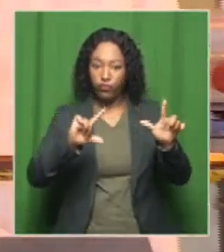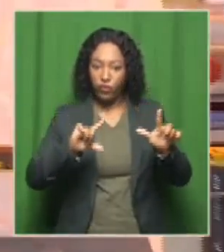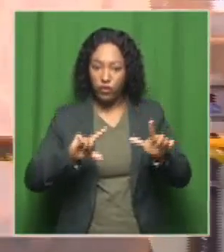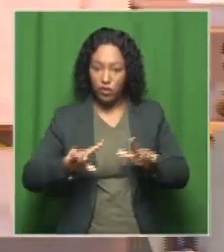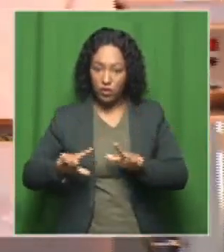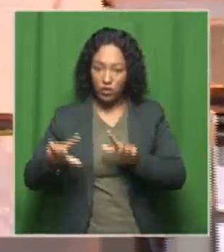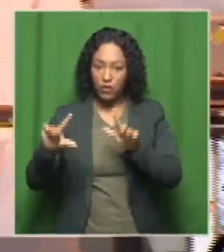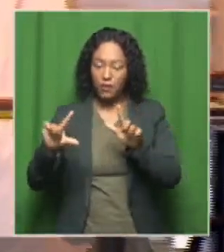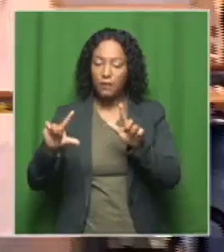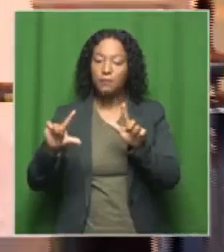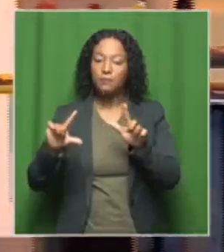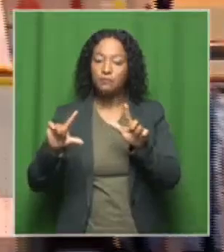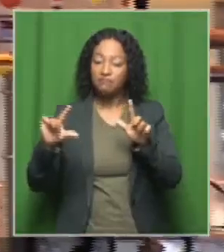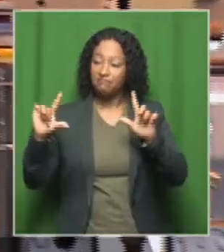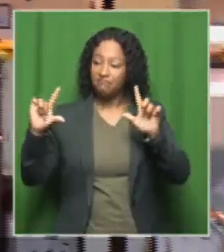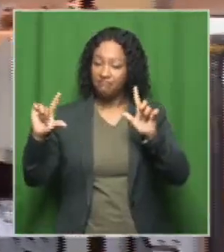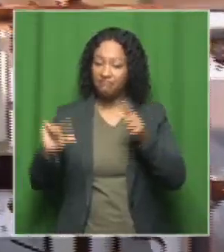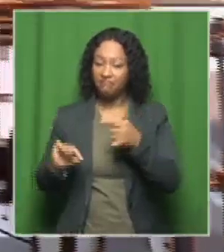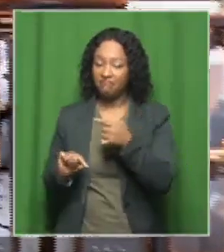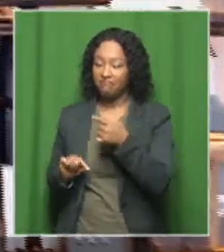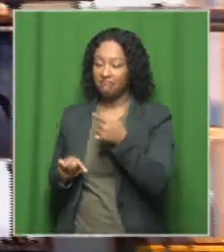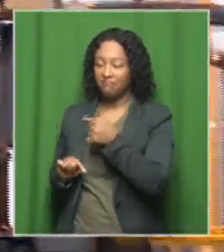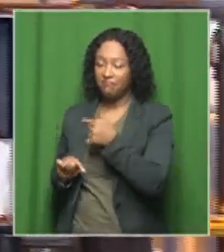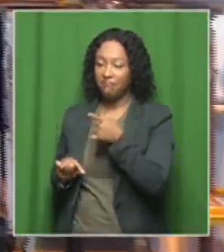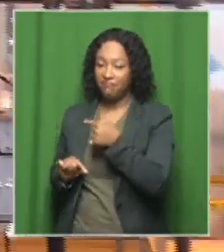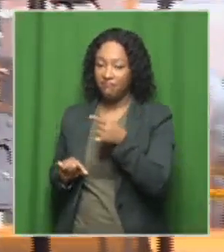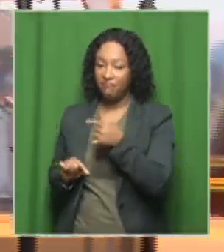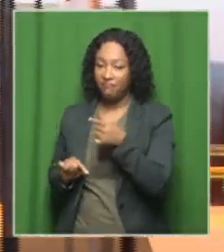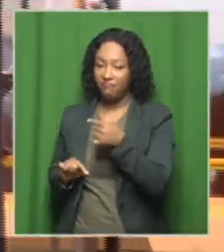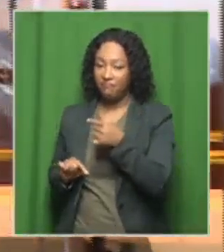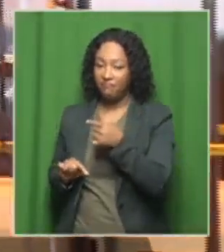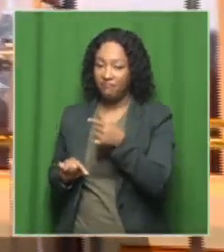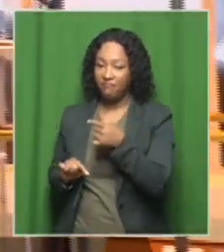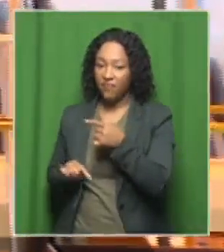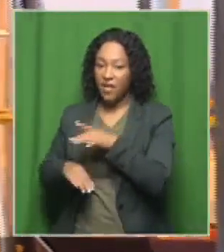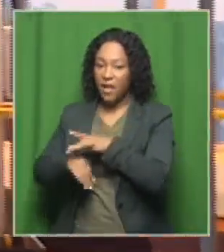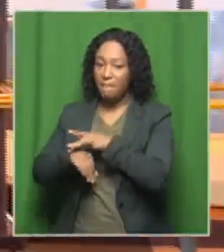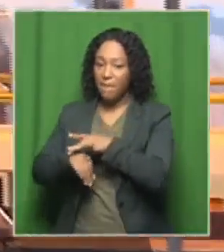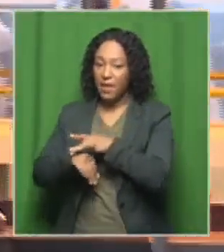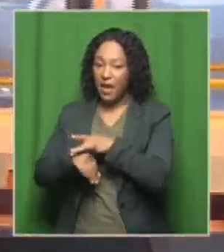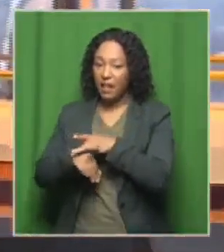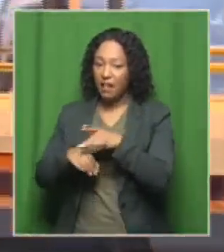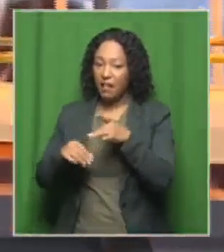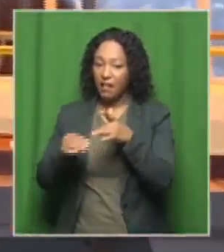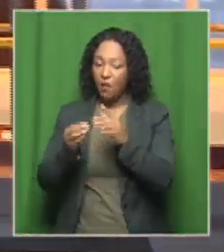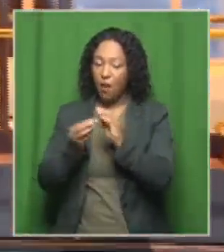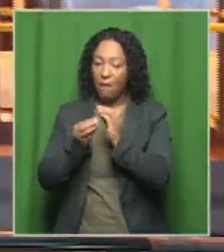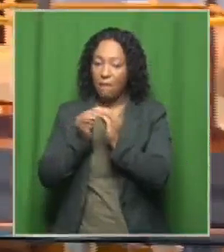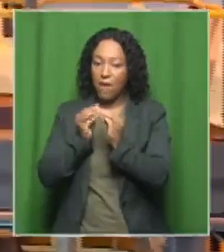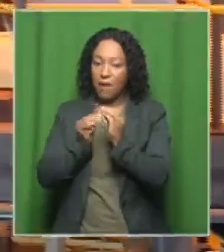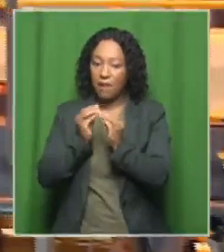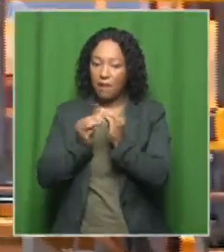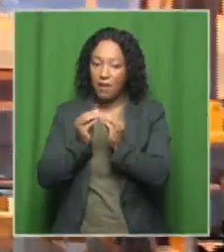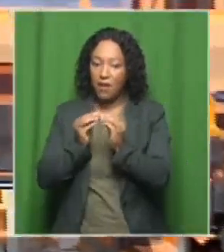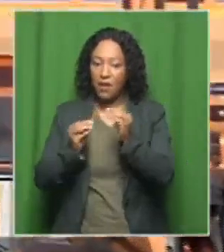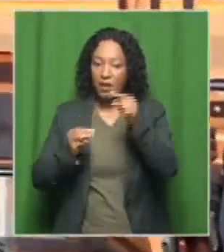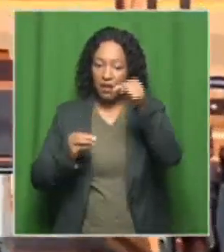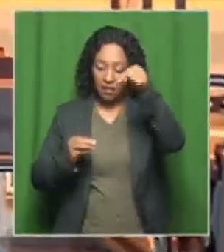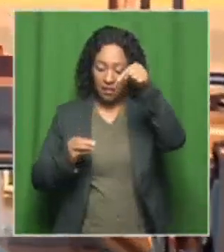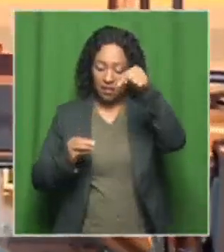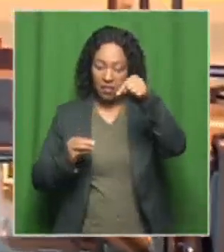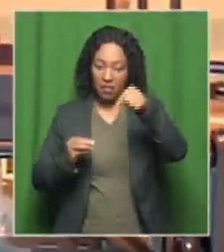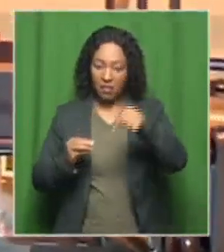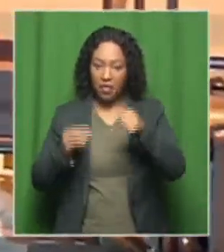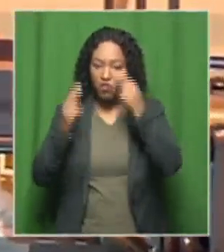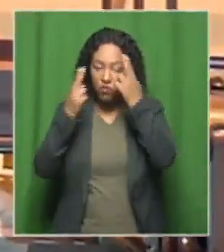work, and this is where the medical isotopes are produced here, moving into various of these facilities, universities as